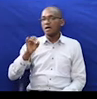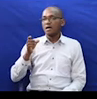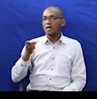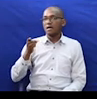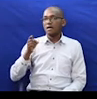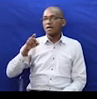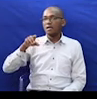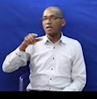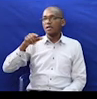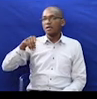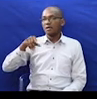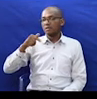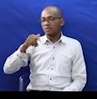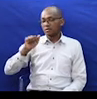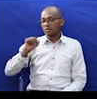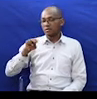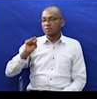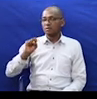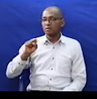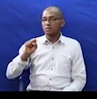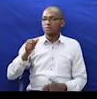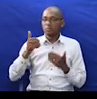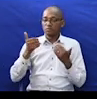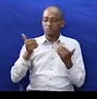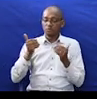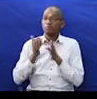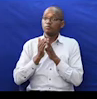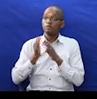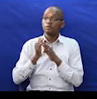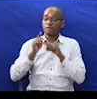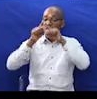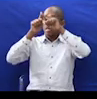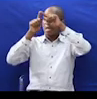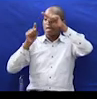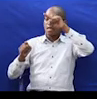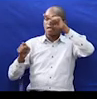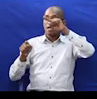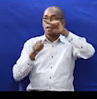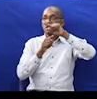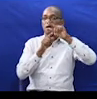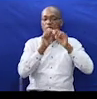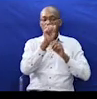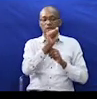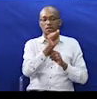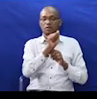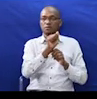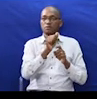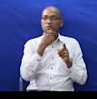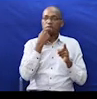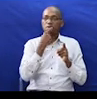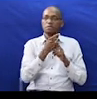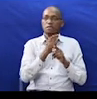hypotenuse. But opposite of the angle A is still BC, and opposite and the hypotenuse